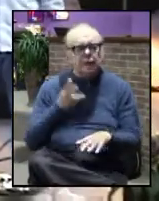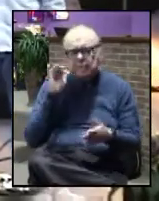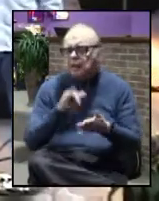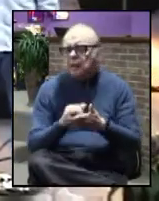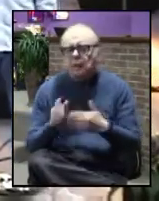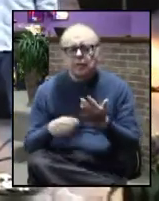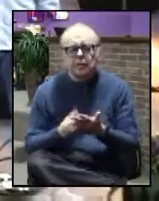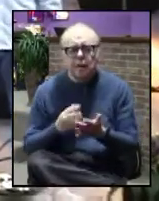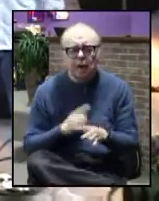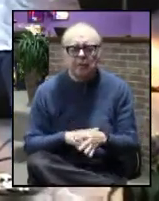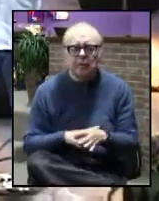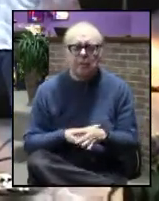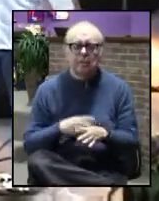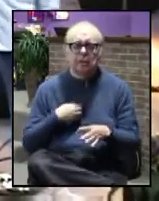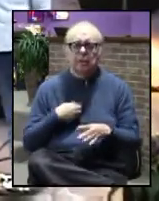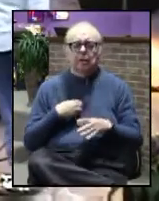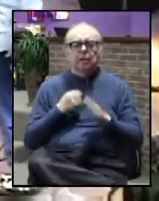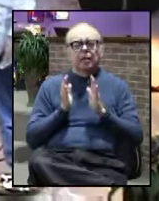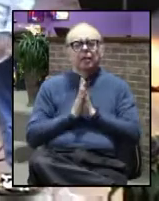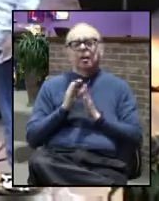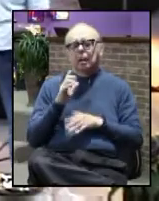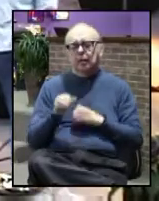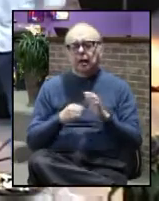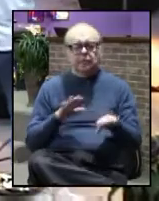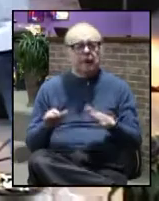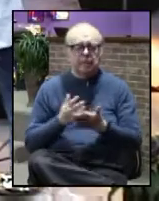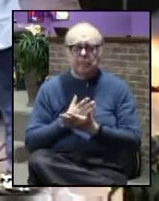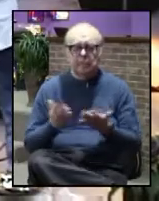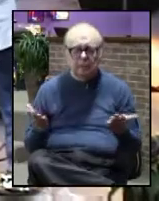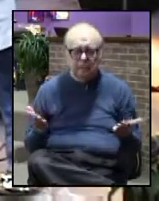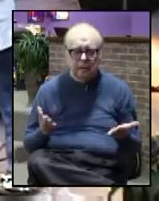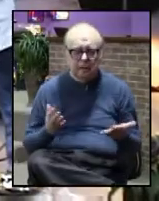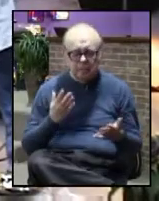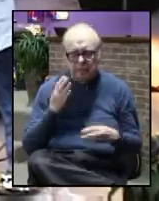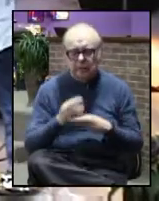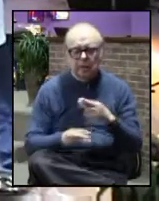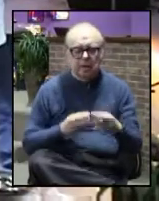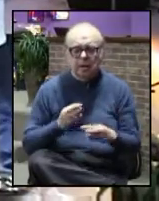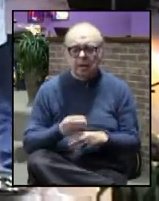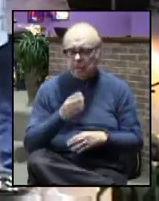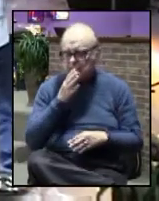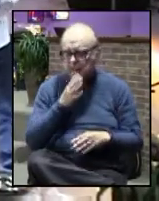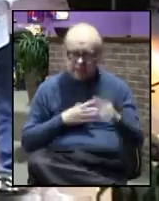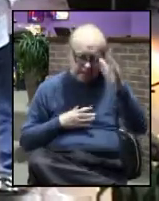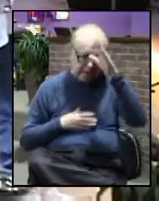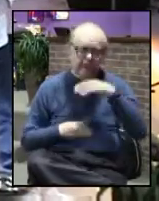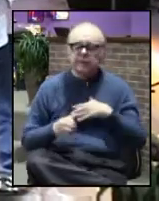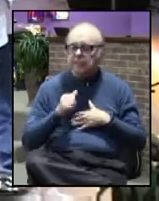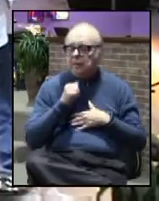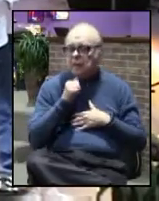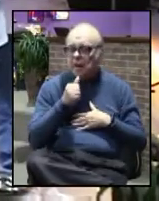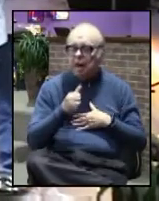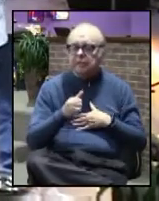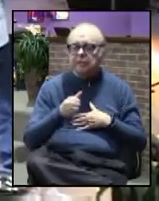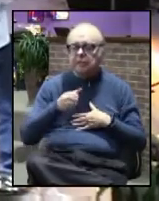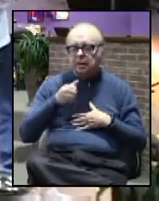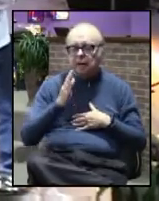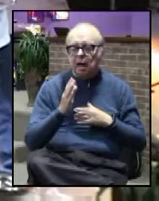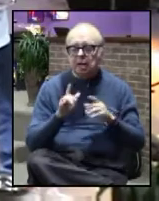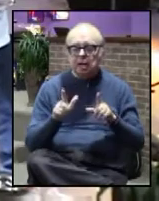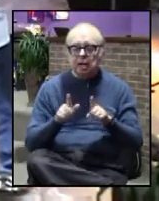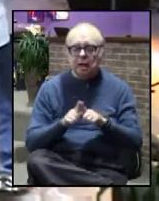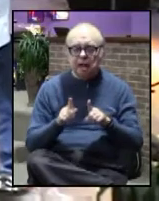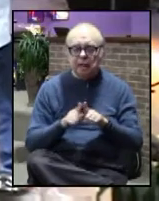them. We ask ourselves, how could somebody do that? Because the world, ladies and gentlemen, is ungodly. That's